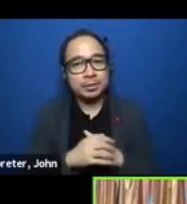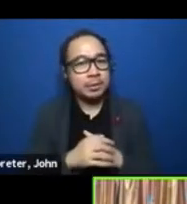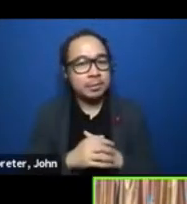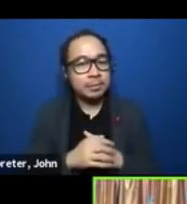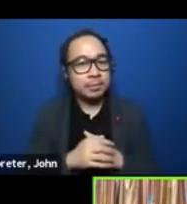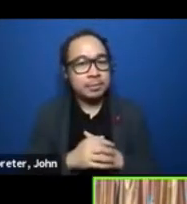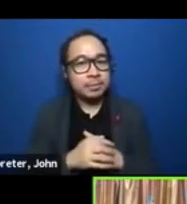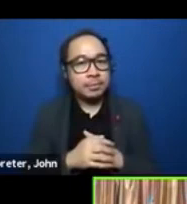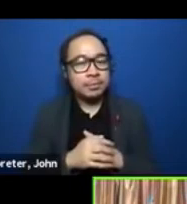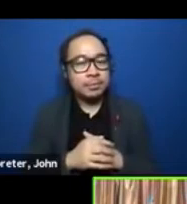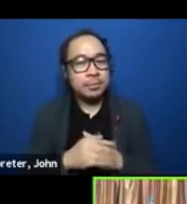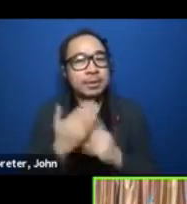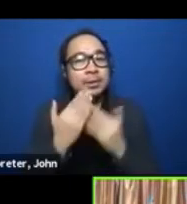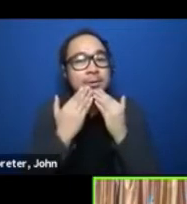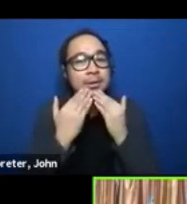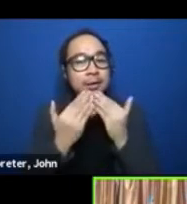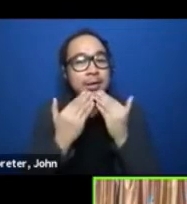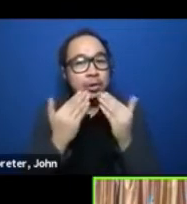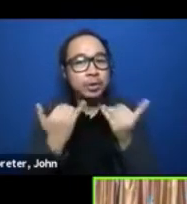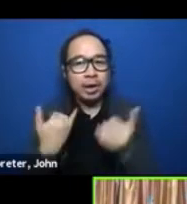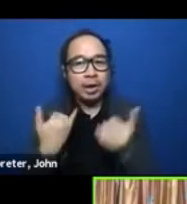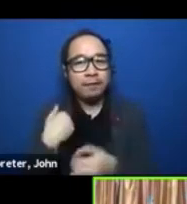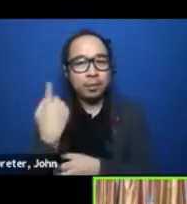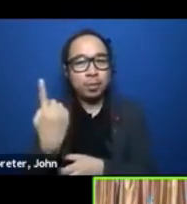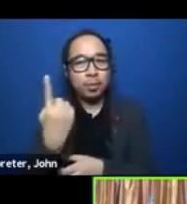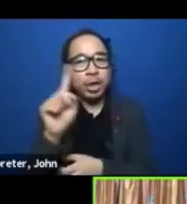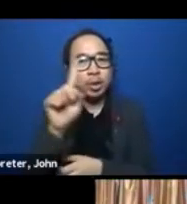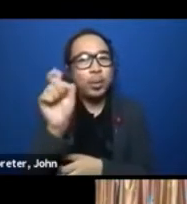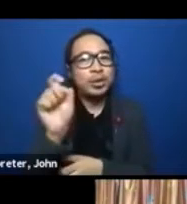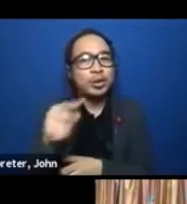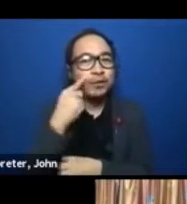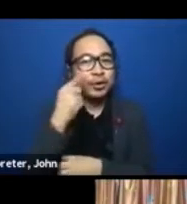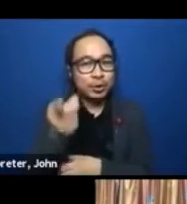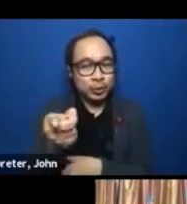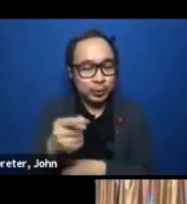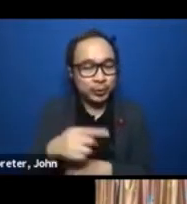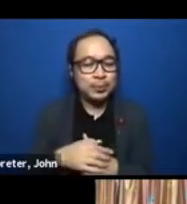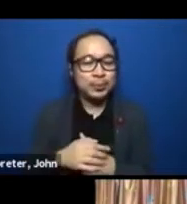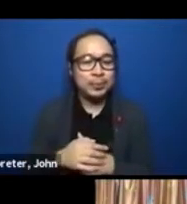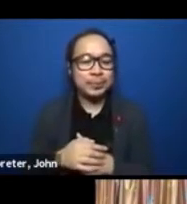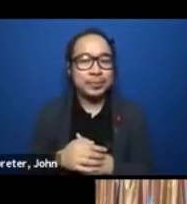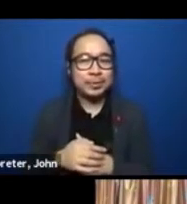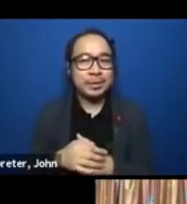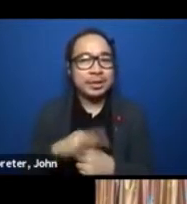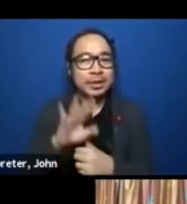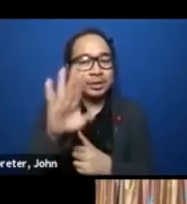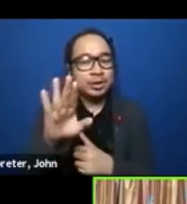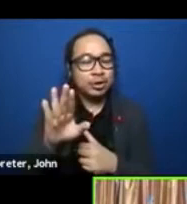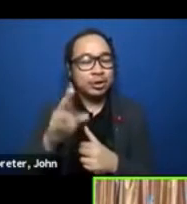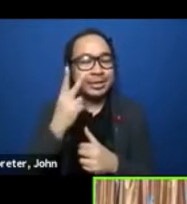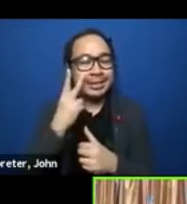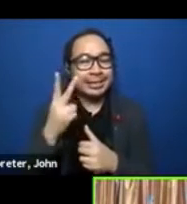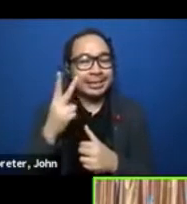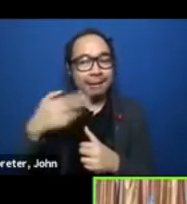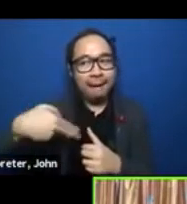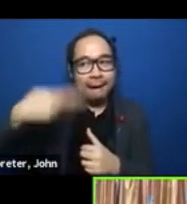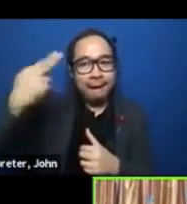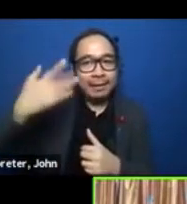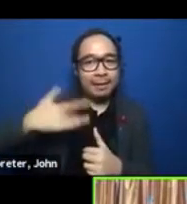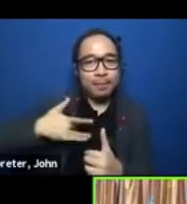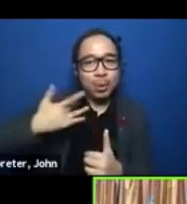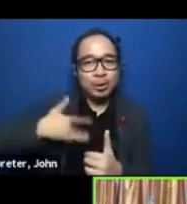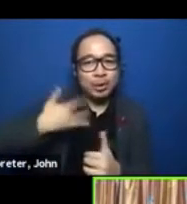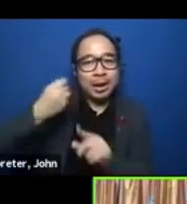Thank you. And Sovananry, we have a question for you. Please. Your study shows high emotional abuse in the